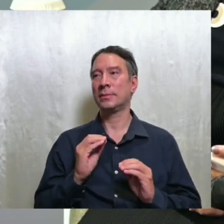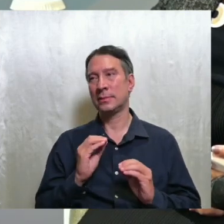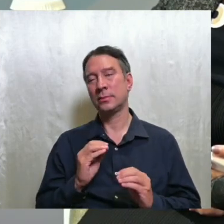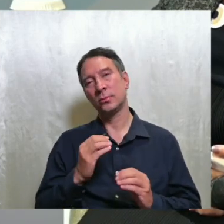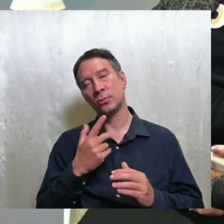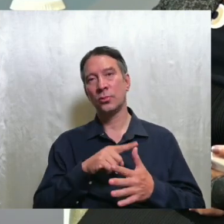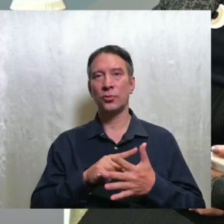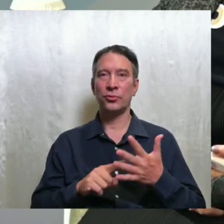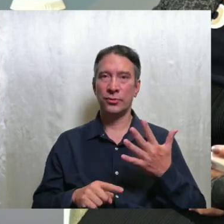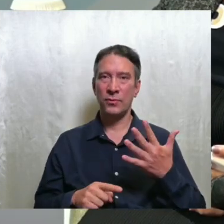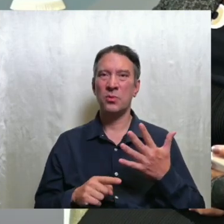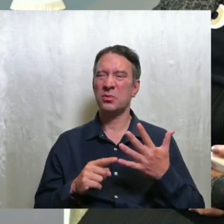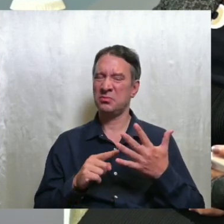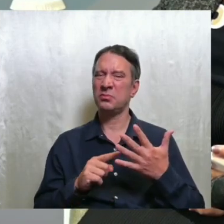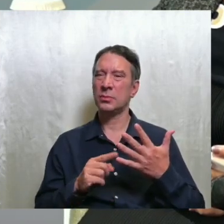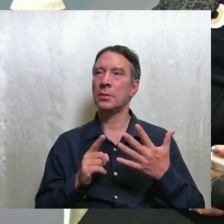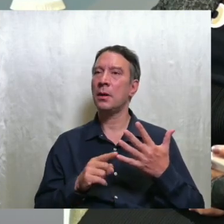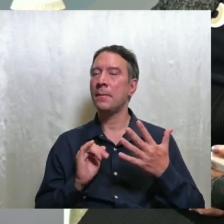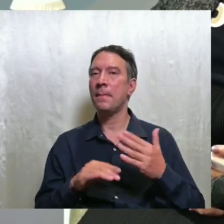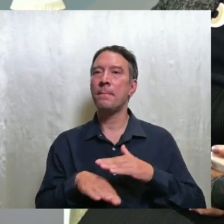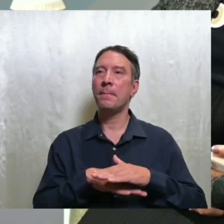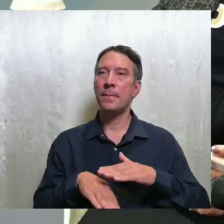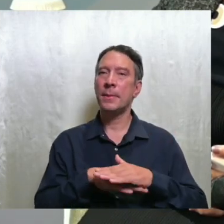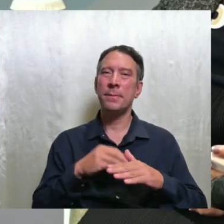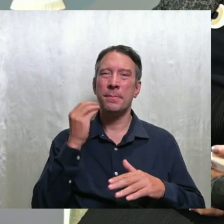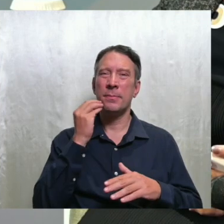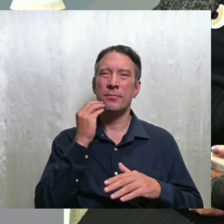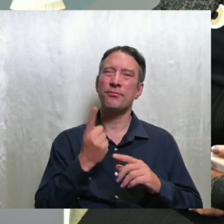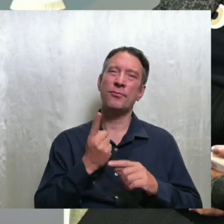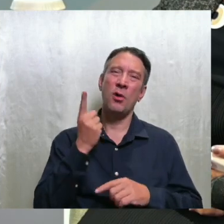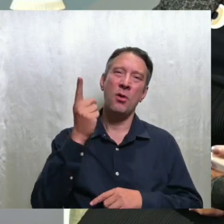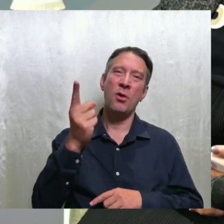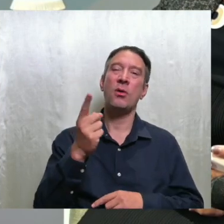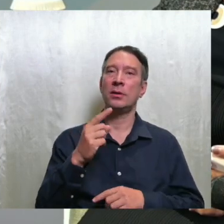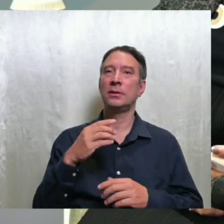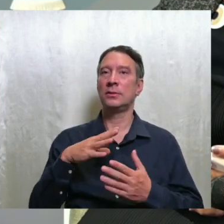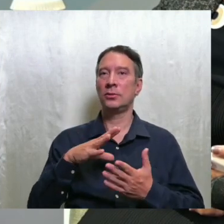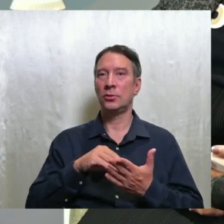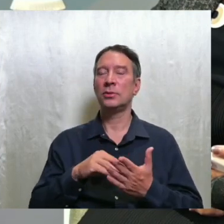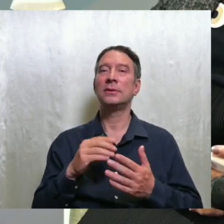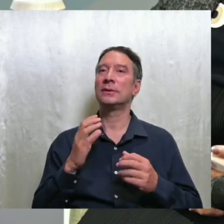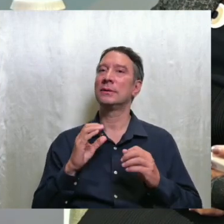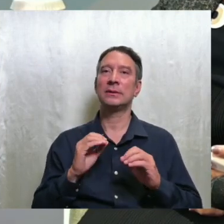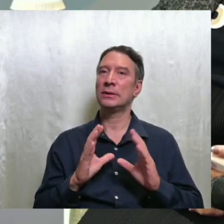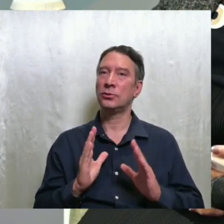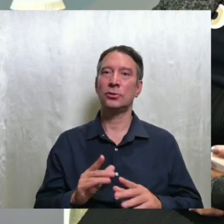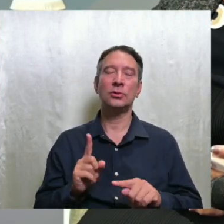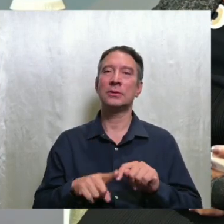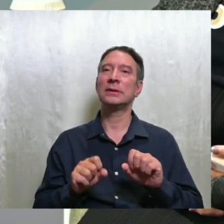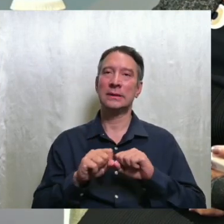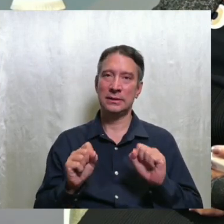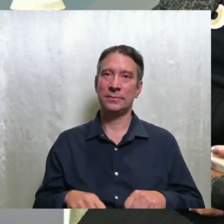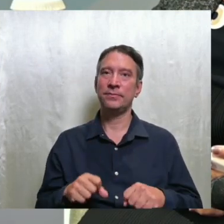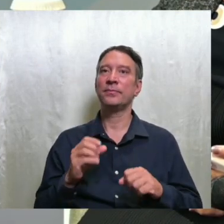any metropolitan city, so that the quality that a teacher is actually delivering should become